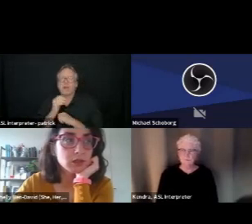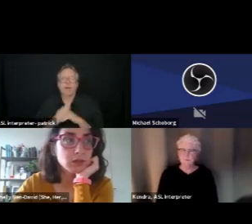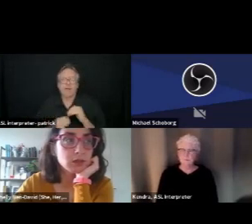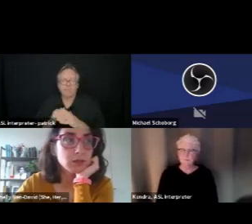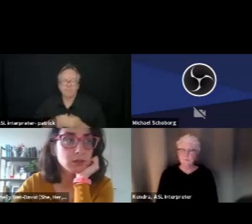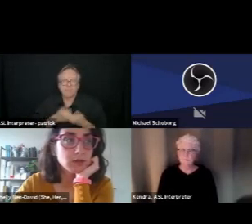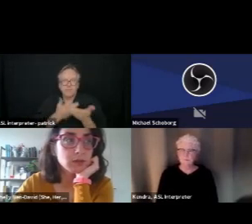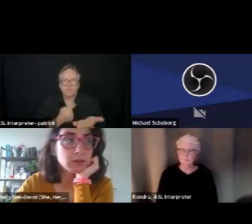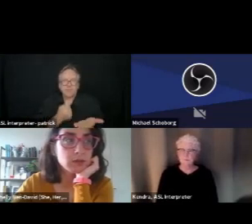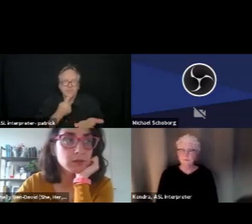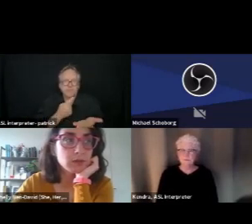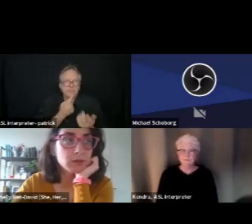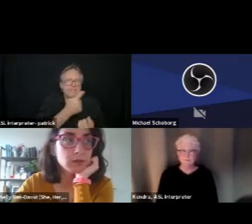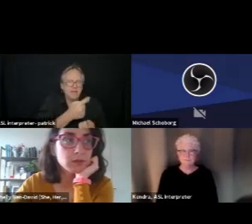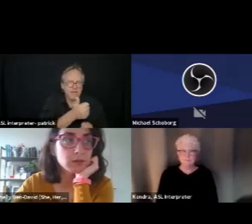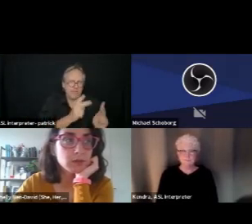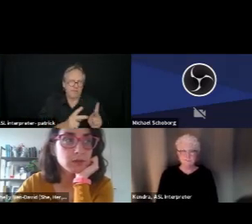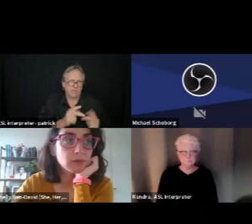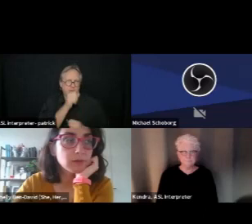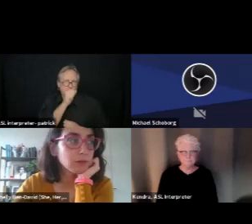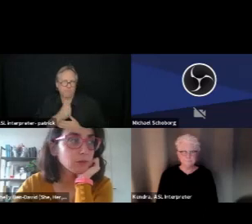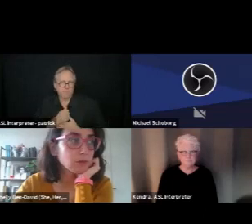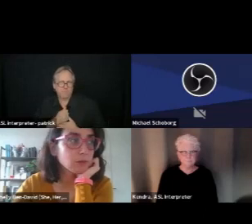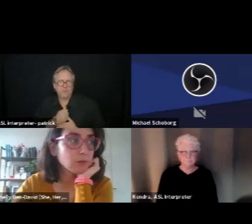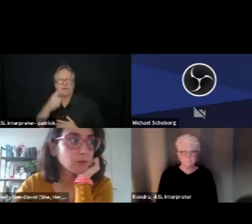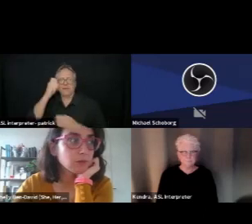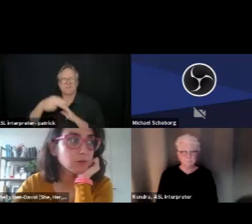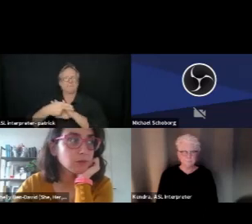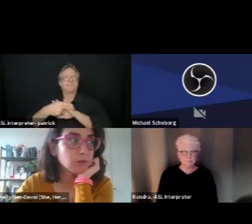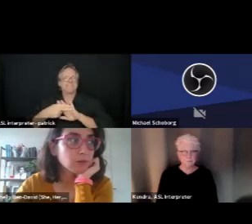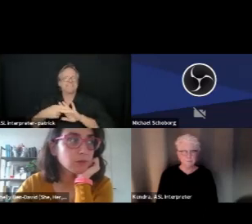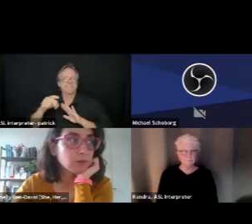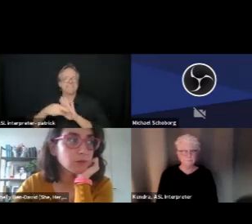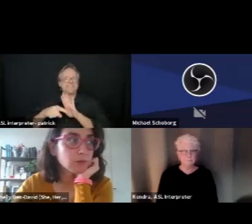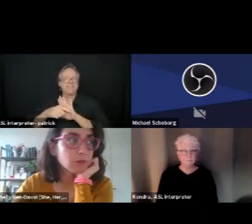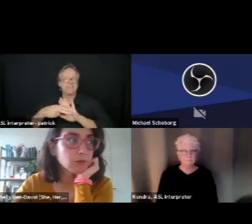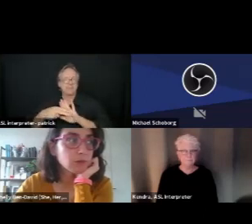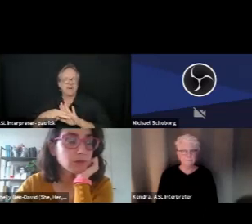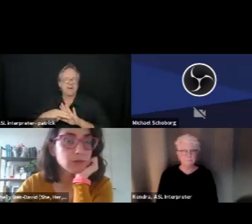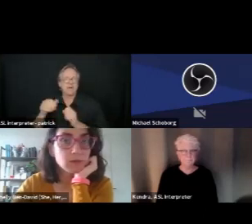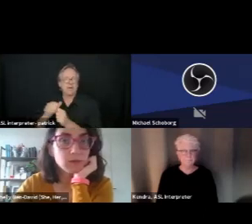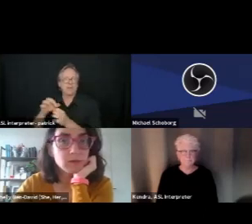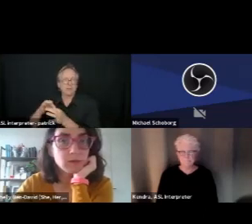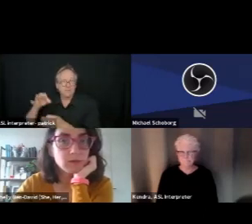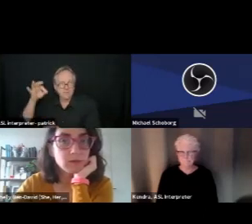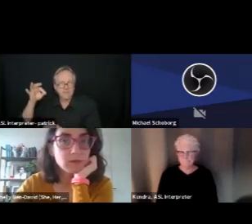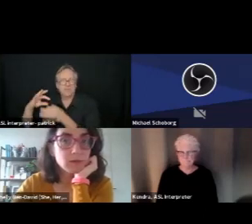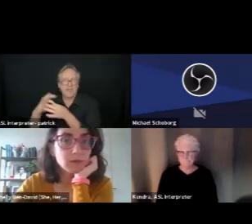sharing that with other people because there's a lot of stigma around spirituality among people who experience,